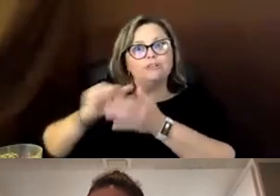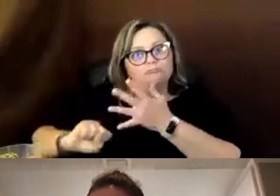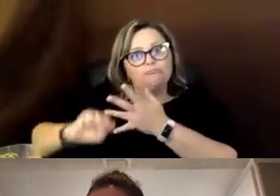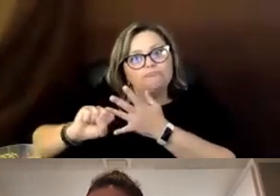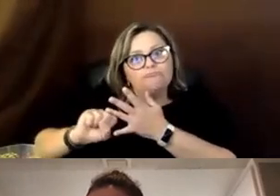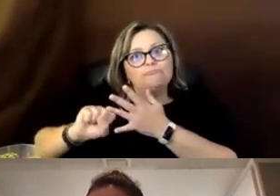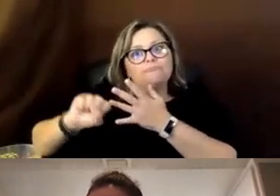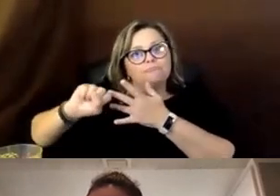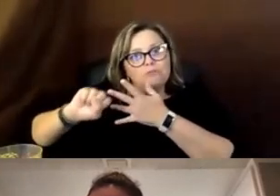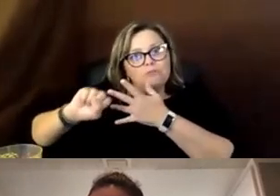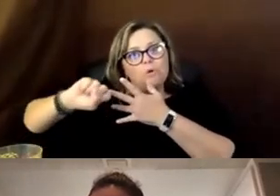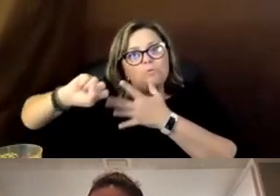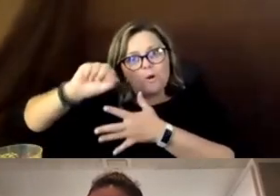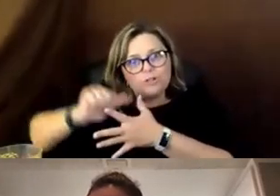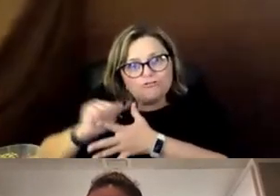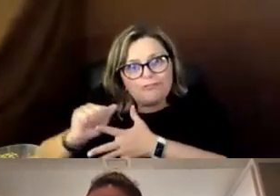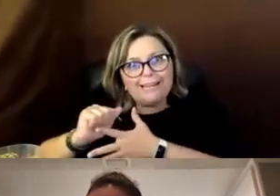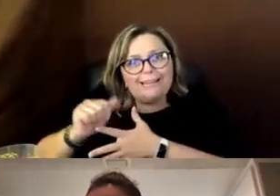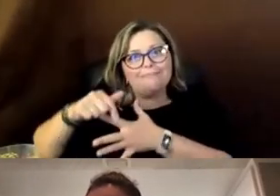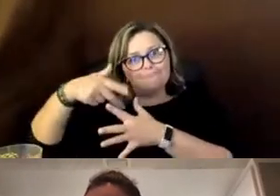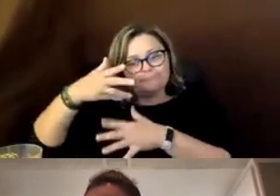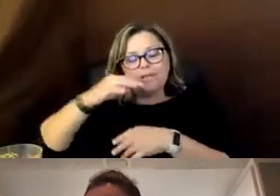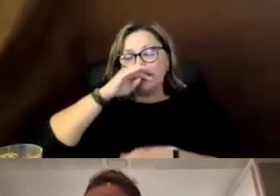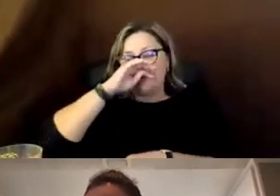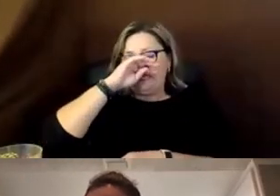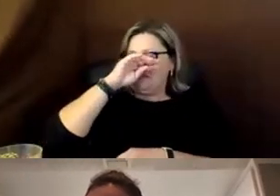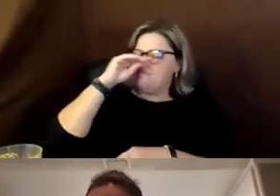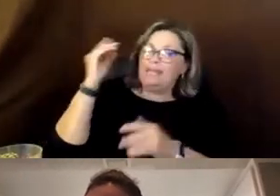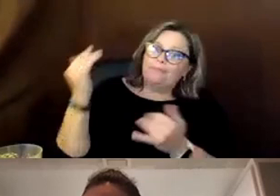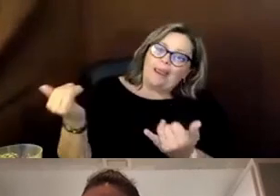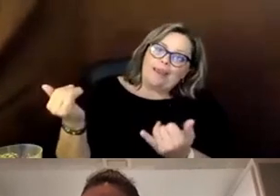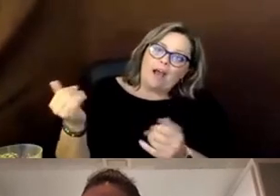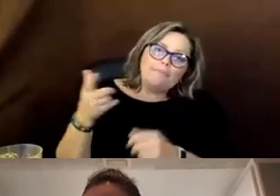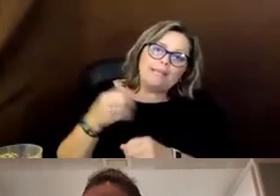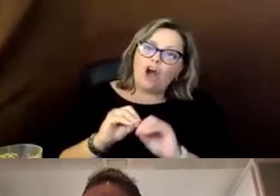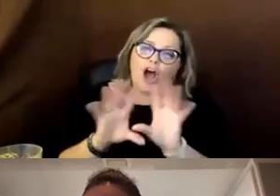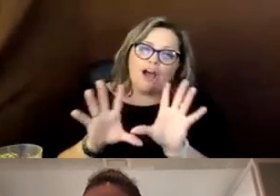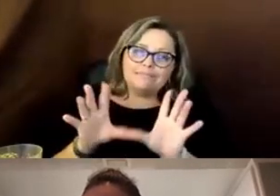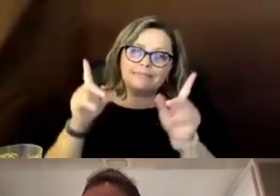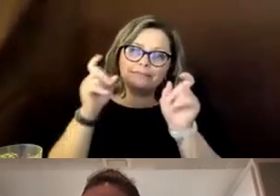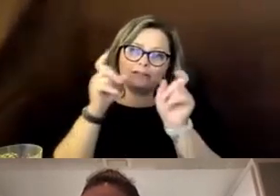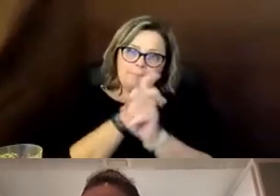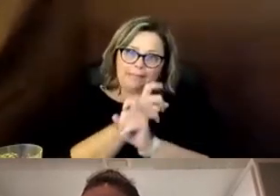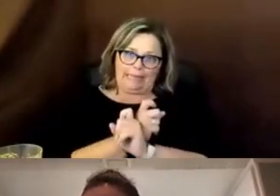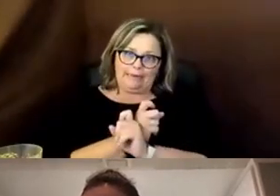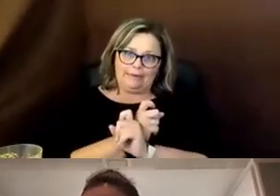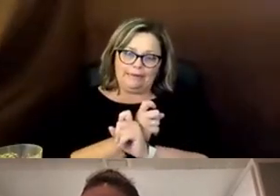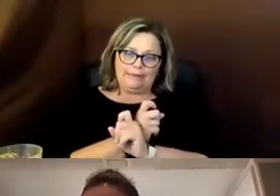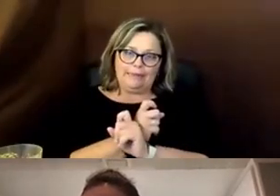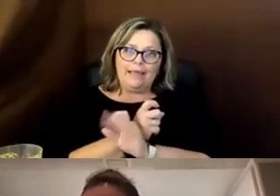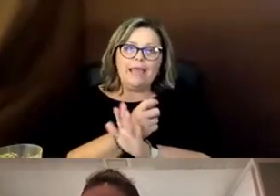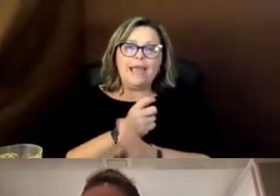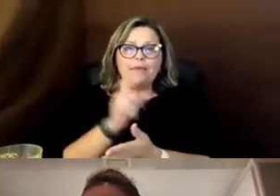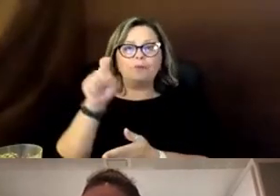those are kind of my observations right now. I mean, obviously, this is a complicated issue. It's going to take